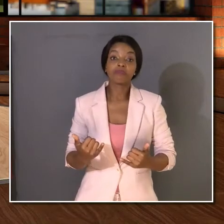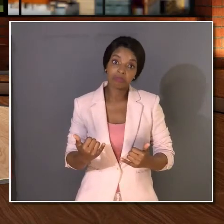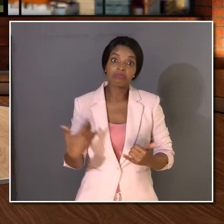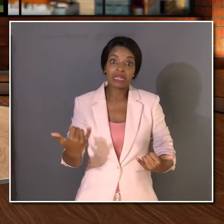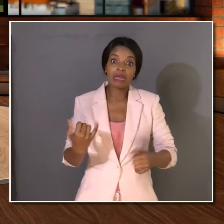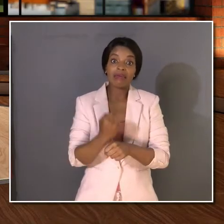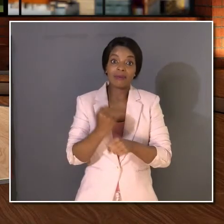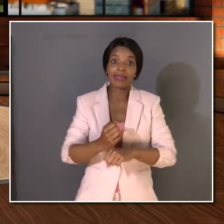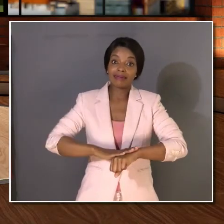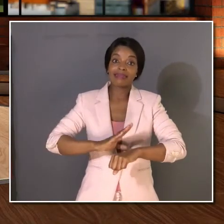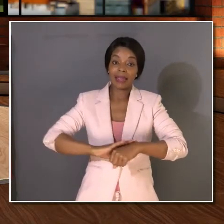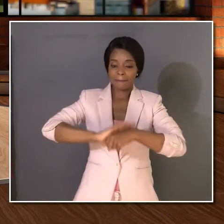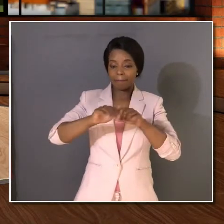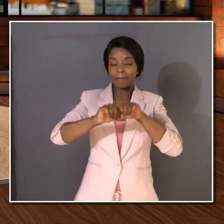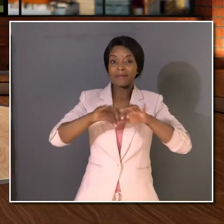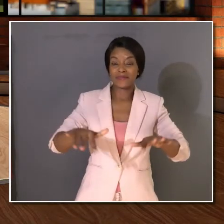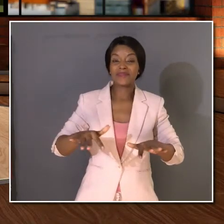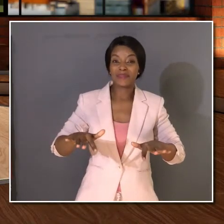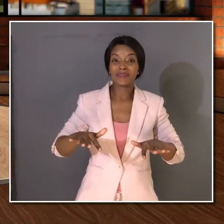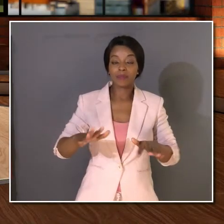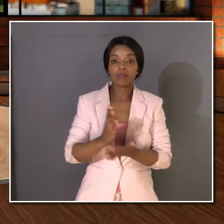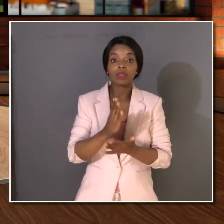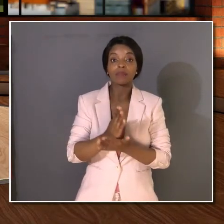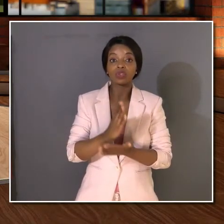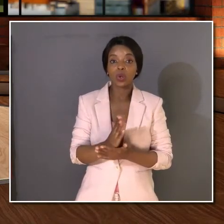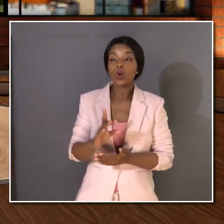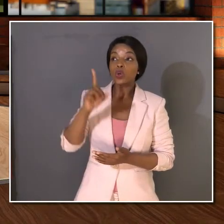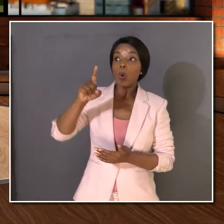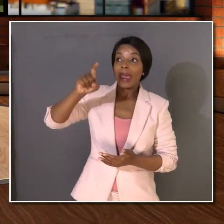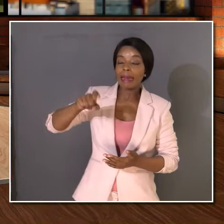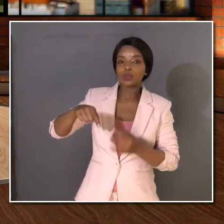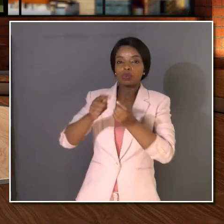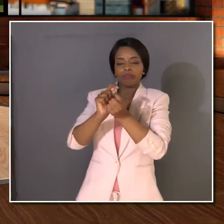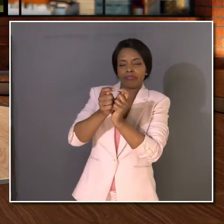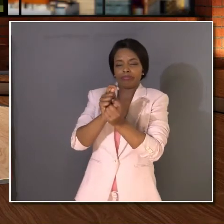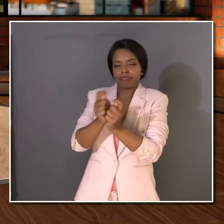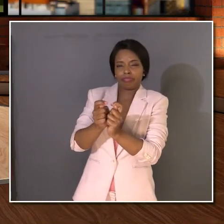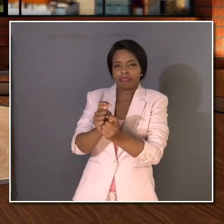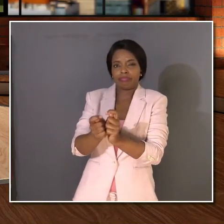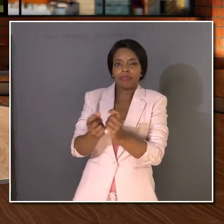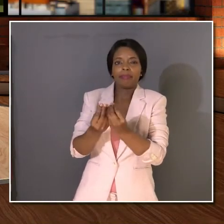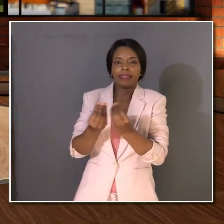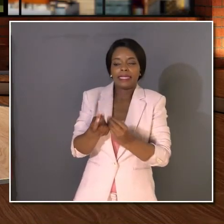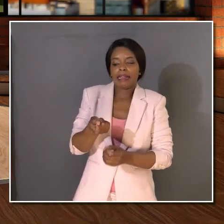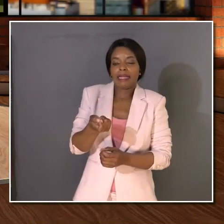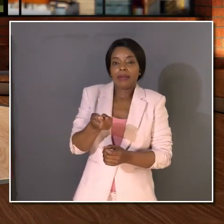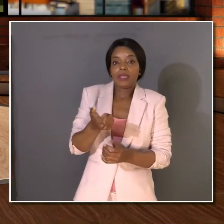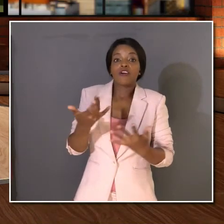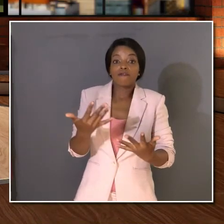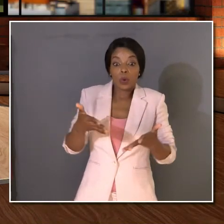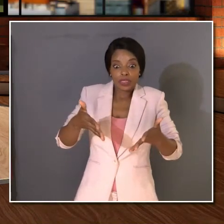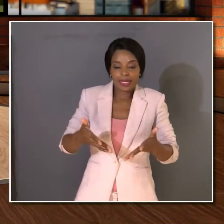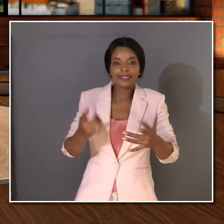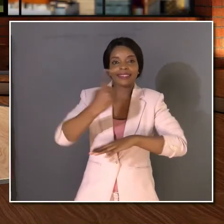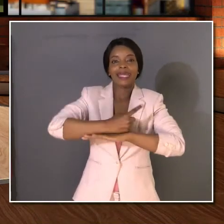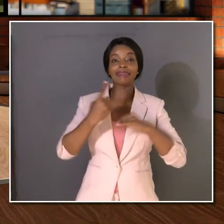sure you obviously had to alter things a little bit to make sure that this was able to be as successful. But there's lots